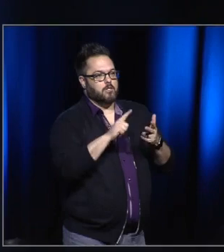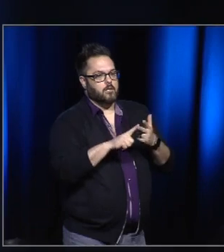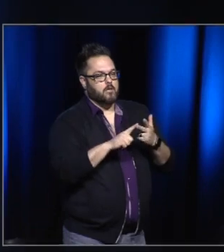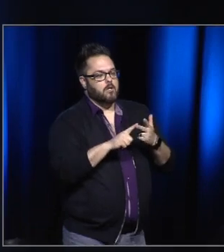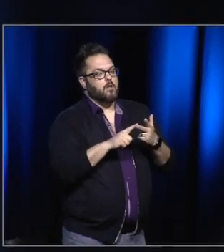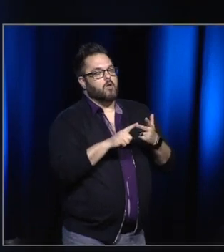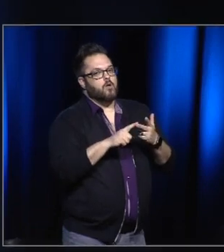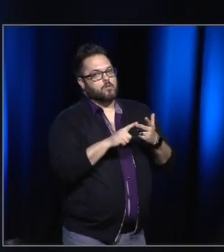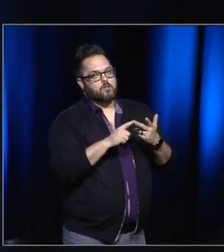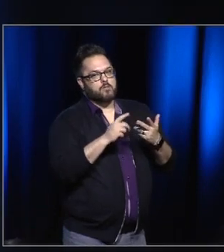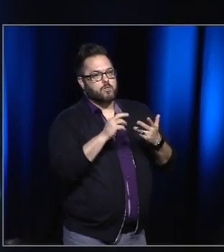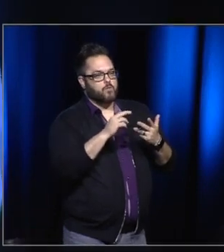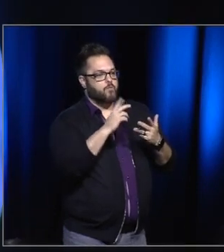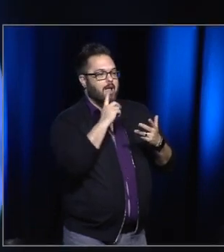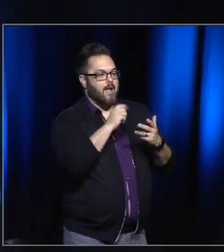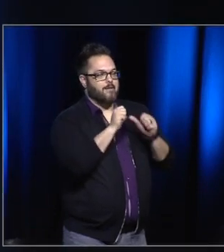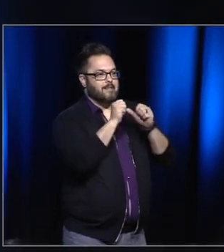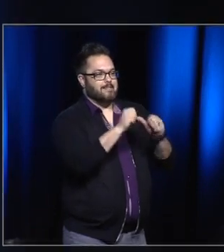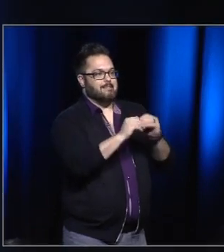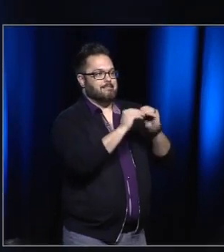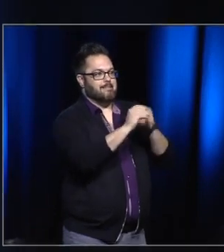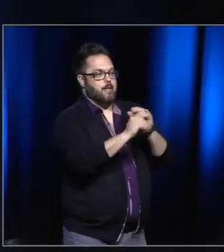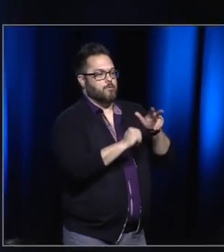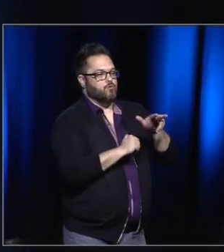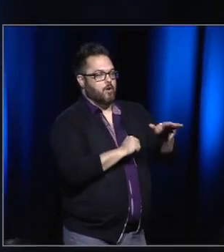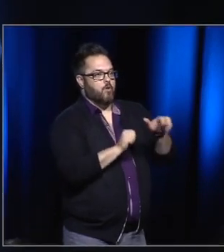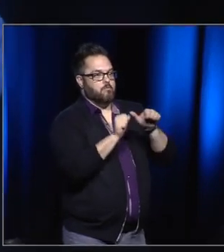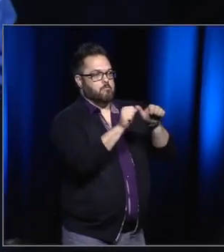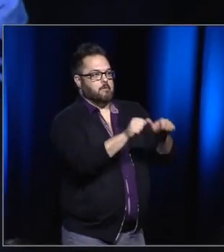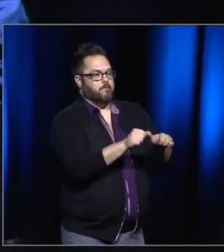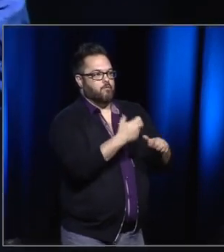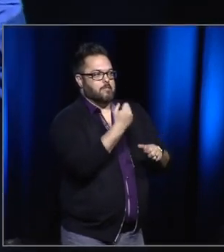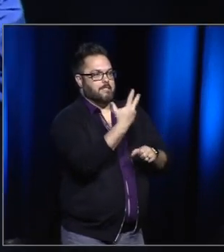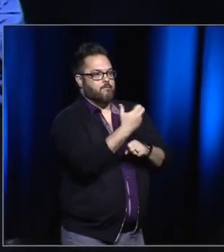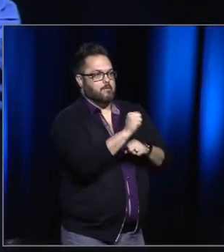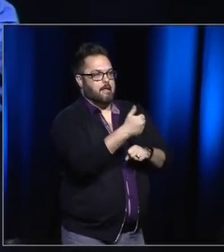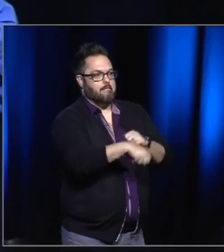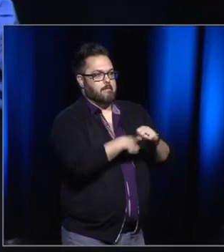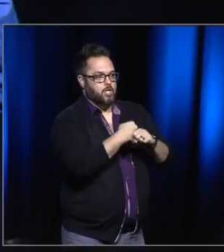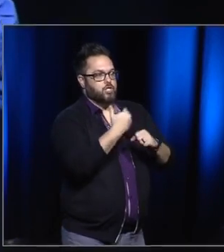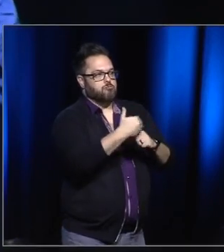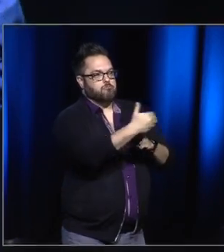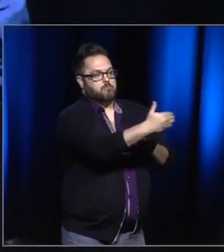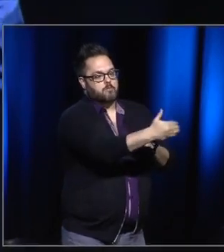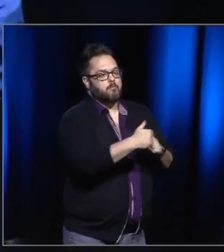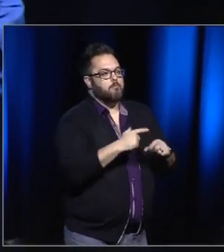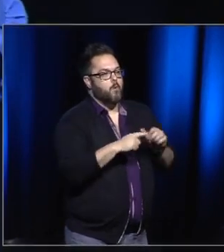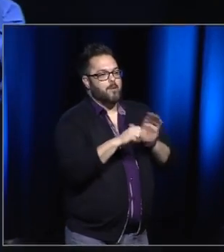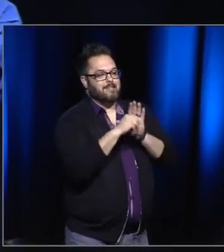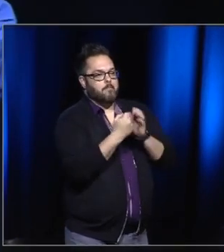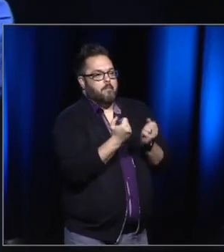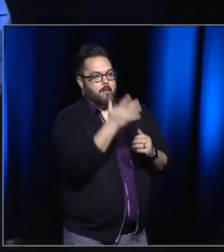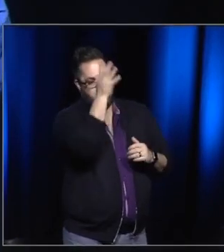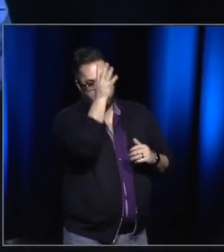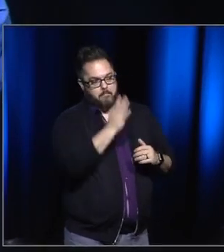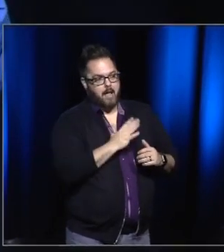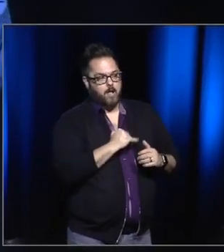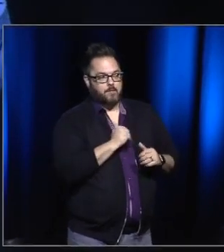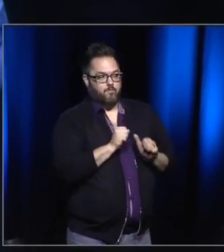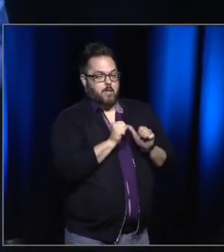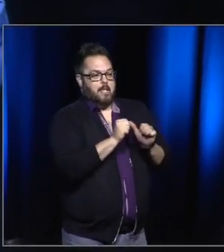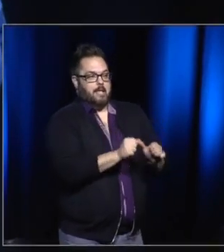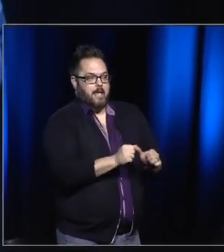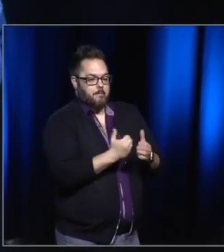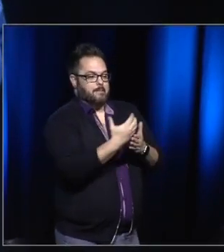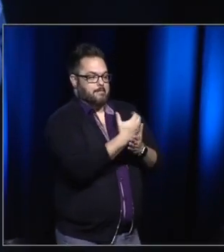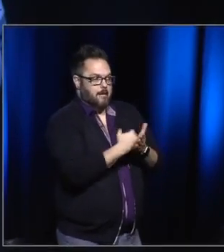watching, hopefully a stable trio or something over decades. But in general, by sampling a lot of males, and if we keep at it, we may be